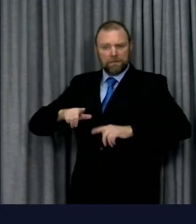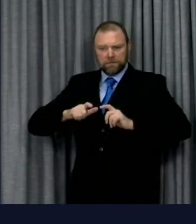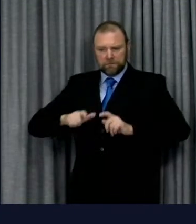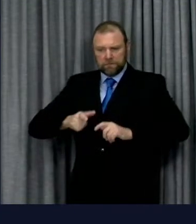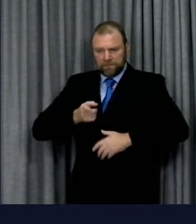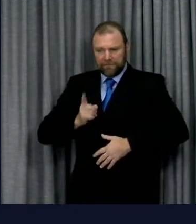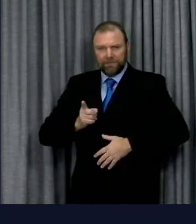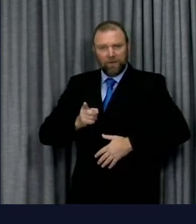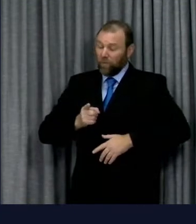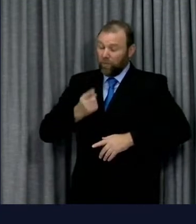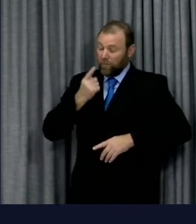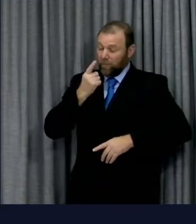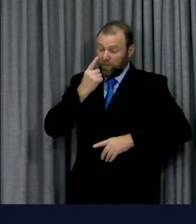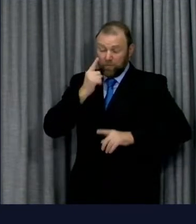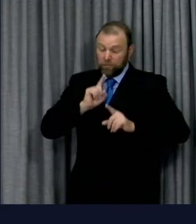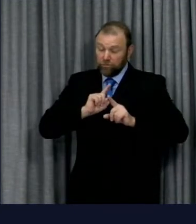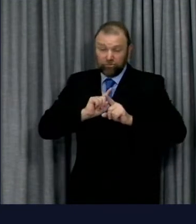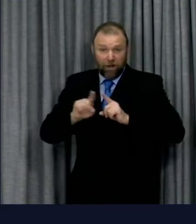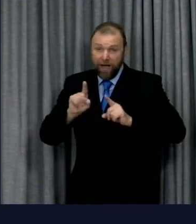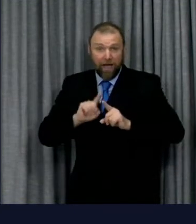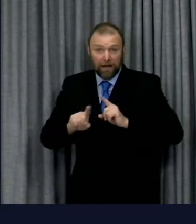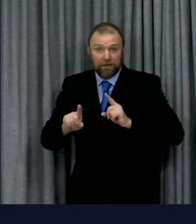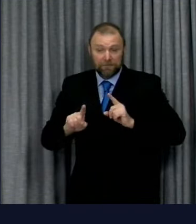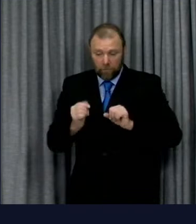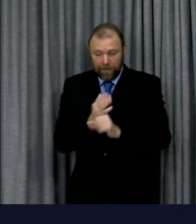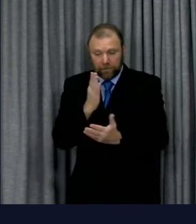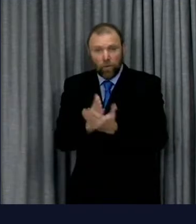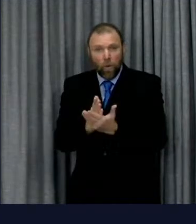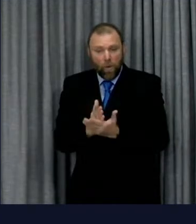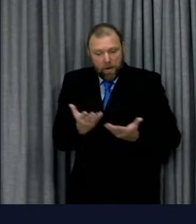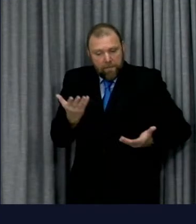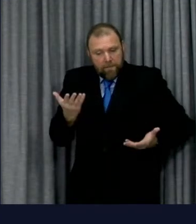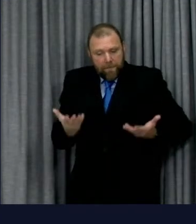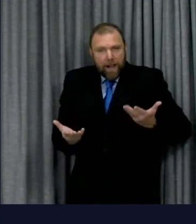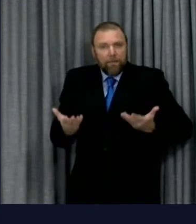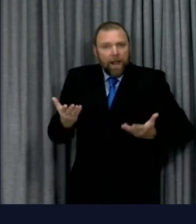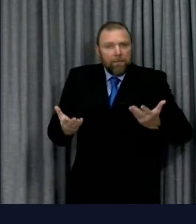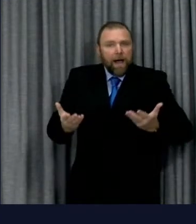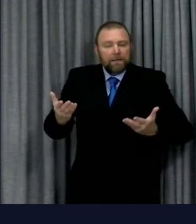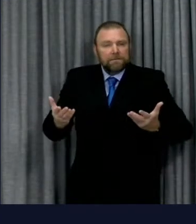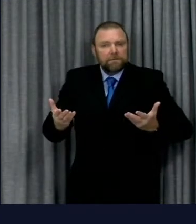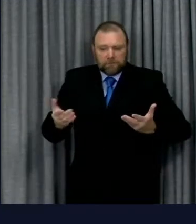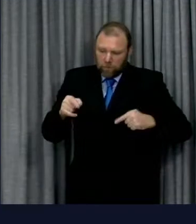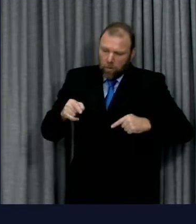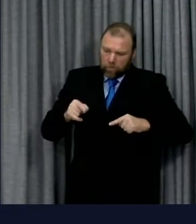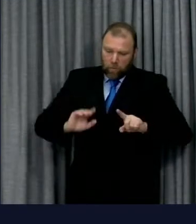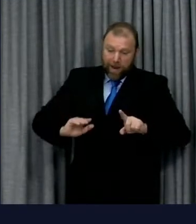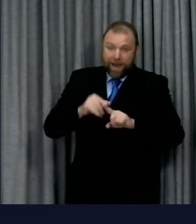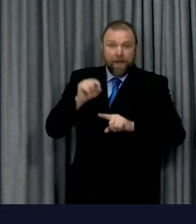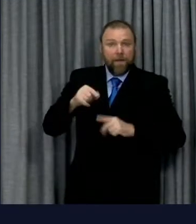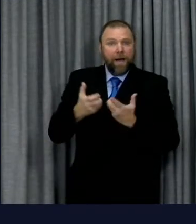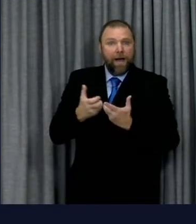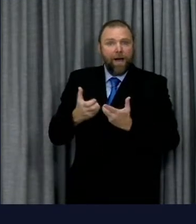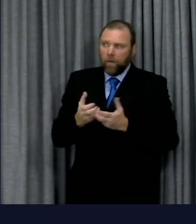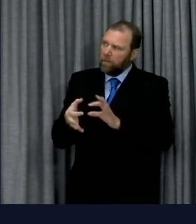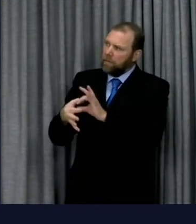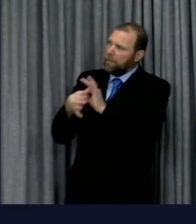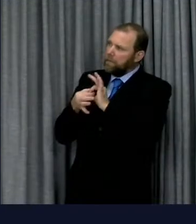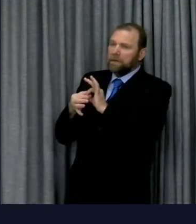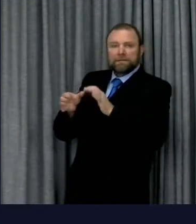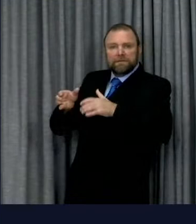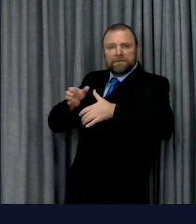our best to strike those balances with the science behind us and where we need to